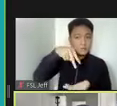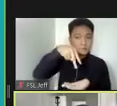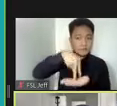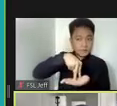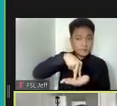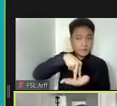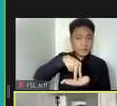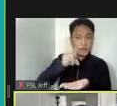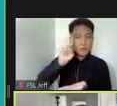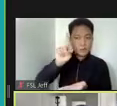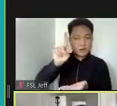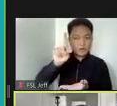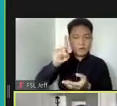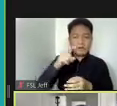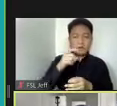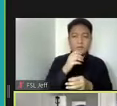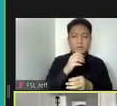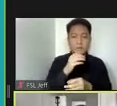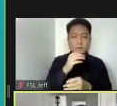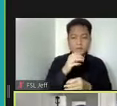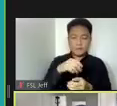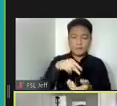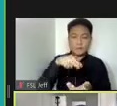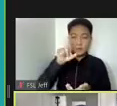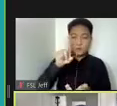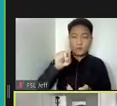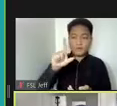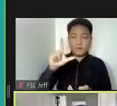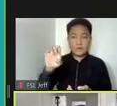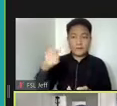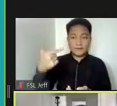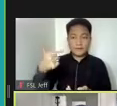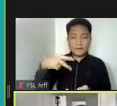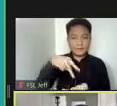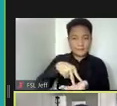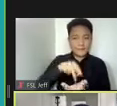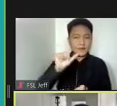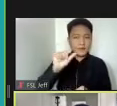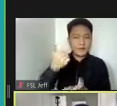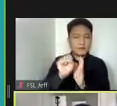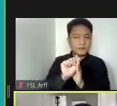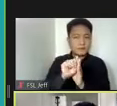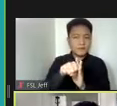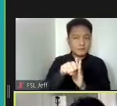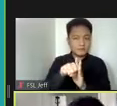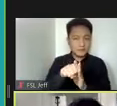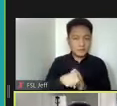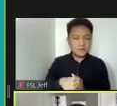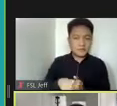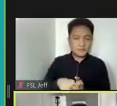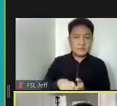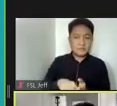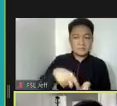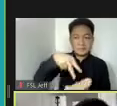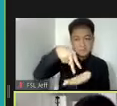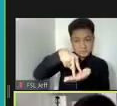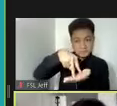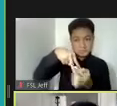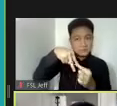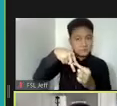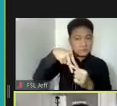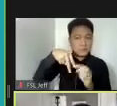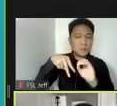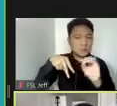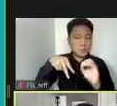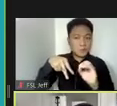All right, thanks a lot. Now, the reason why I asked you to do that is for you to understand and experience how to be